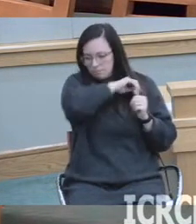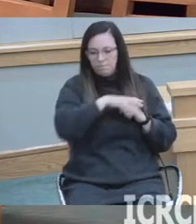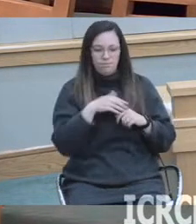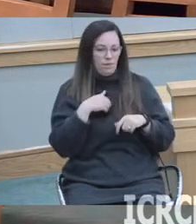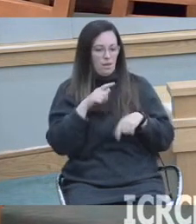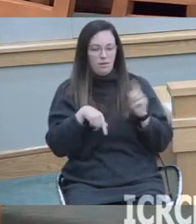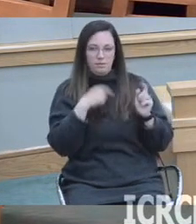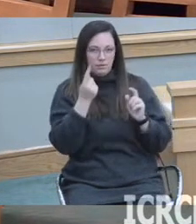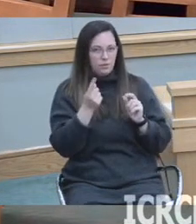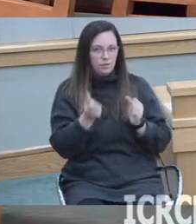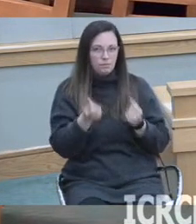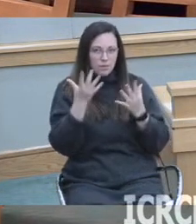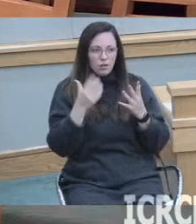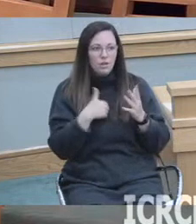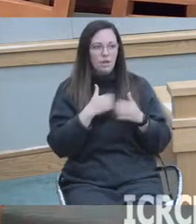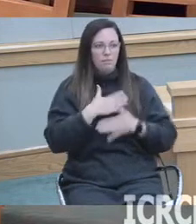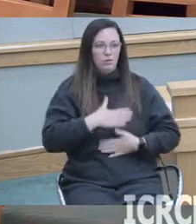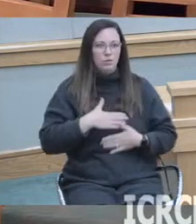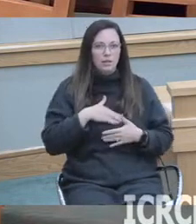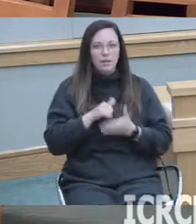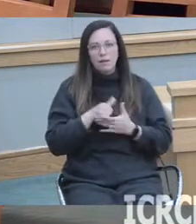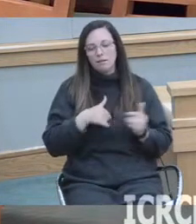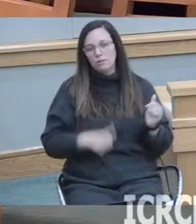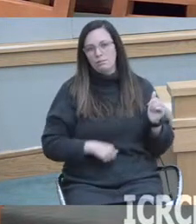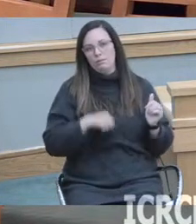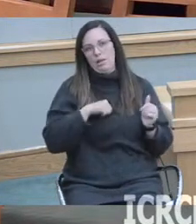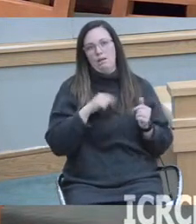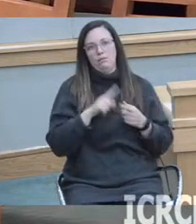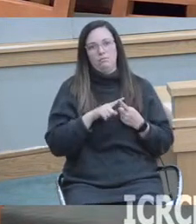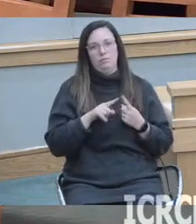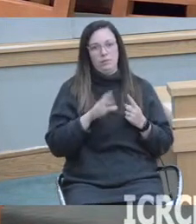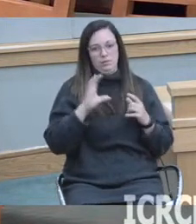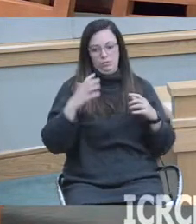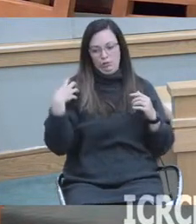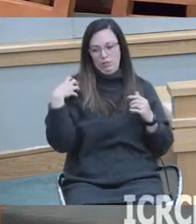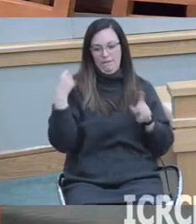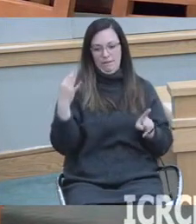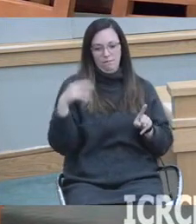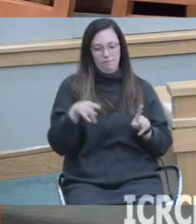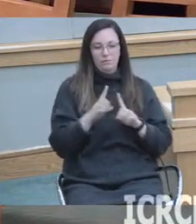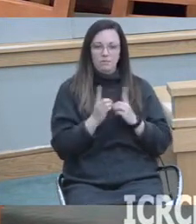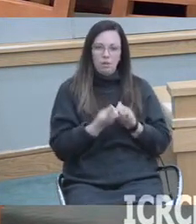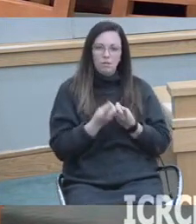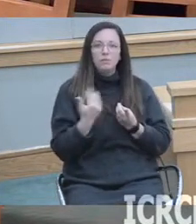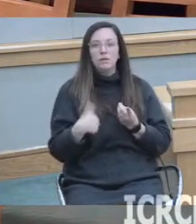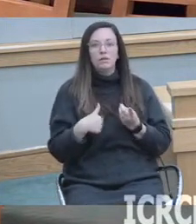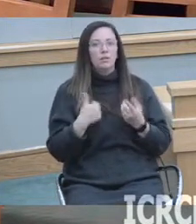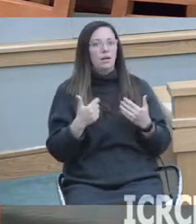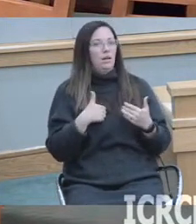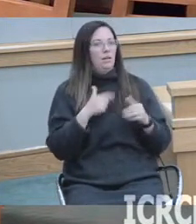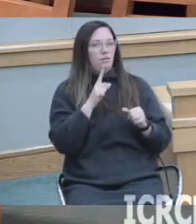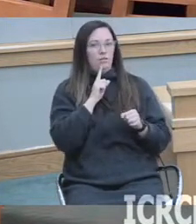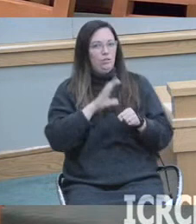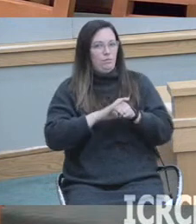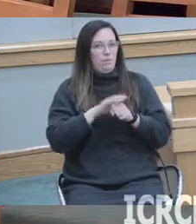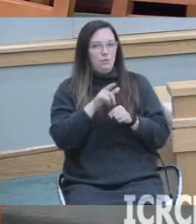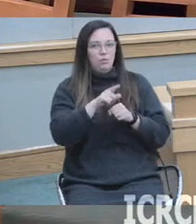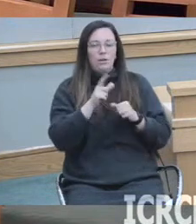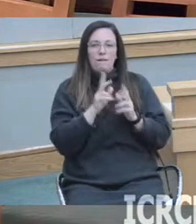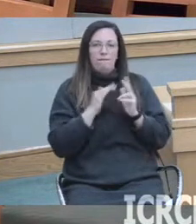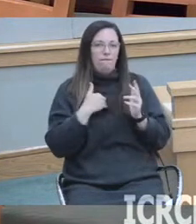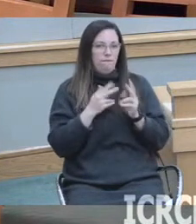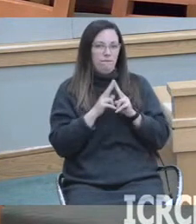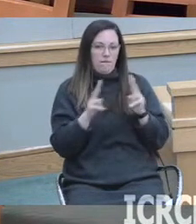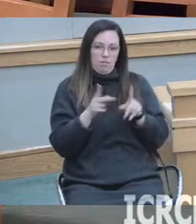appreciate that, and it made me proud to be the chief of the department. And I can assure you that you have a very professional police